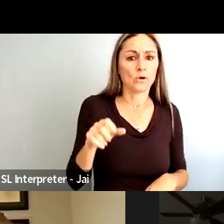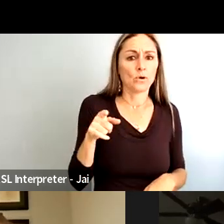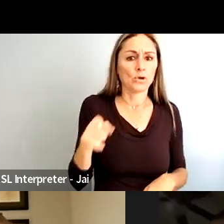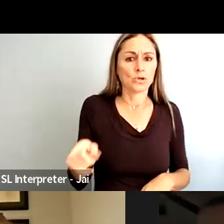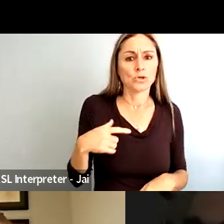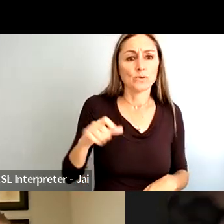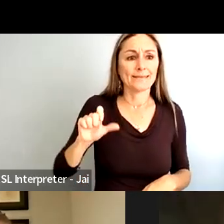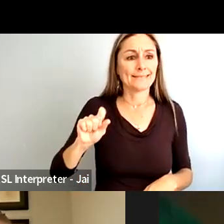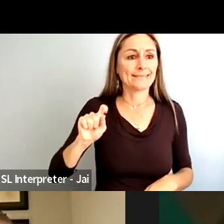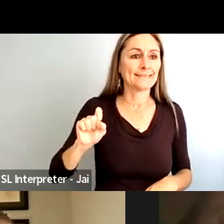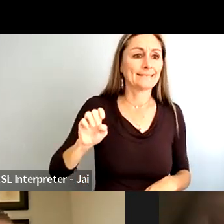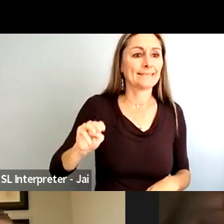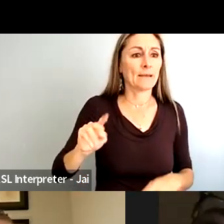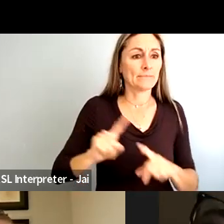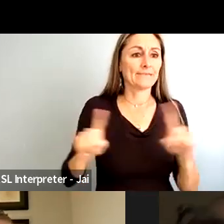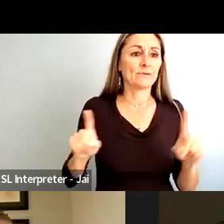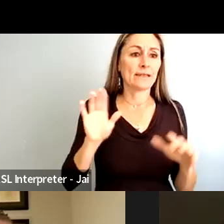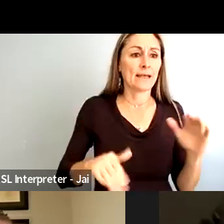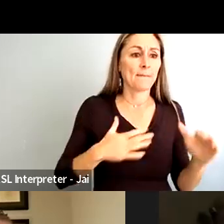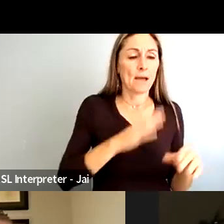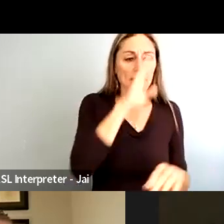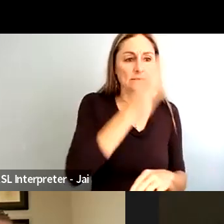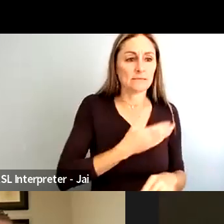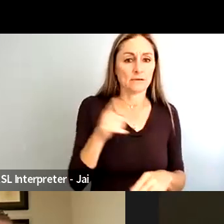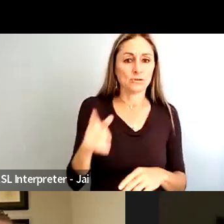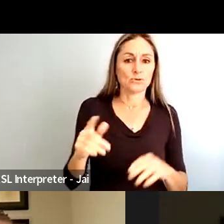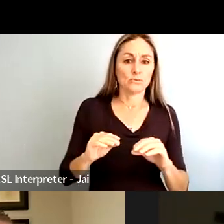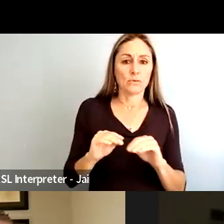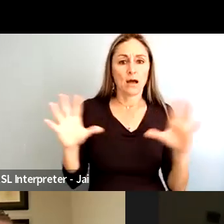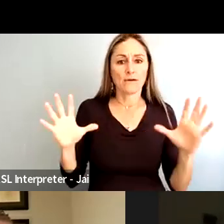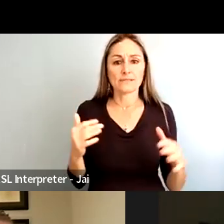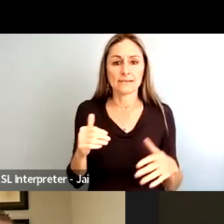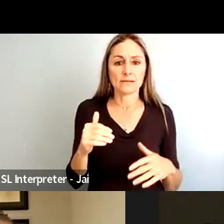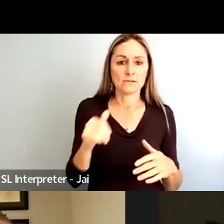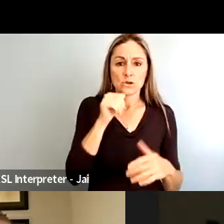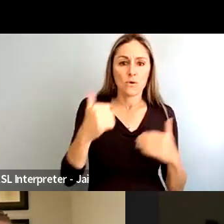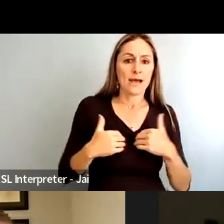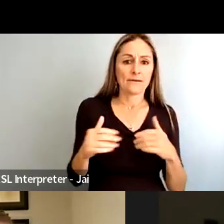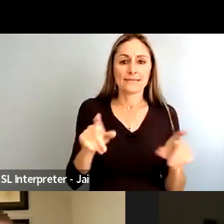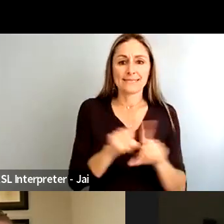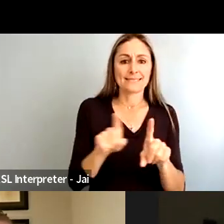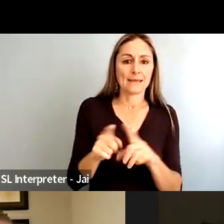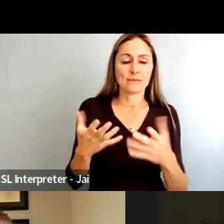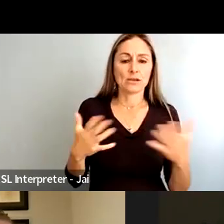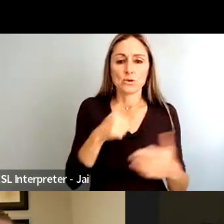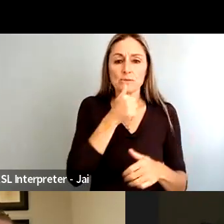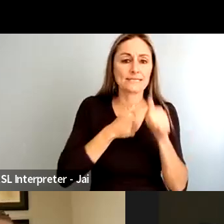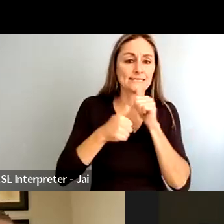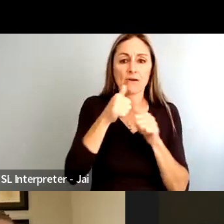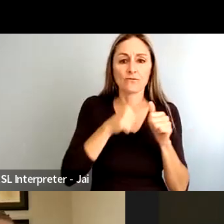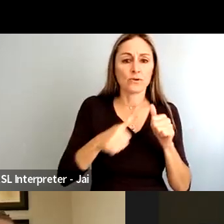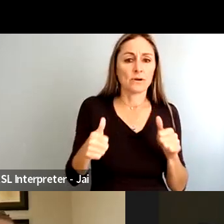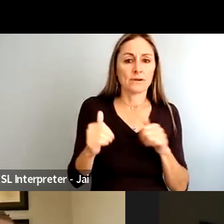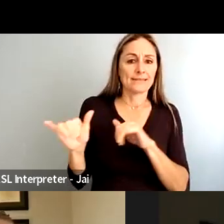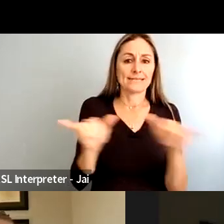what my son does, so you obviously don't have the same thing or suffer the same way.